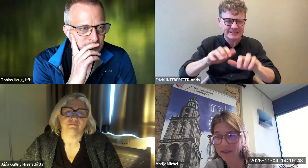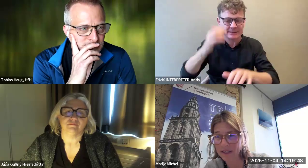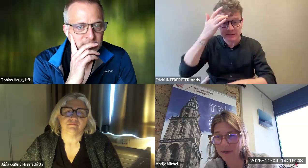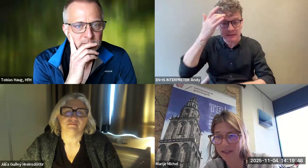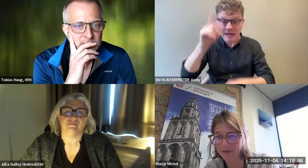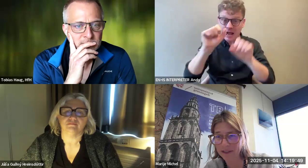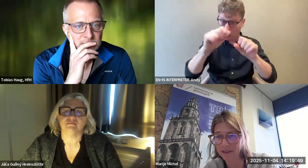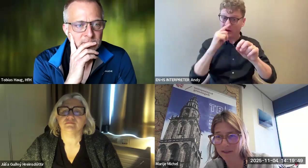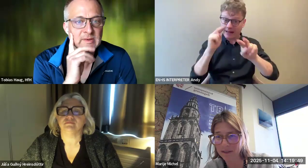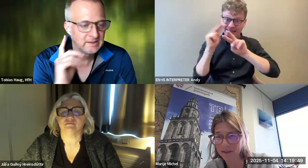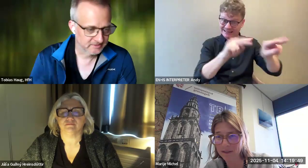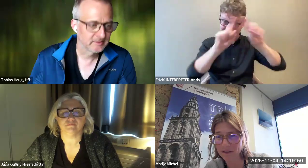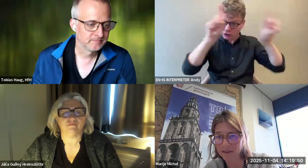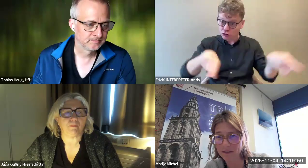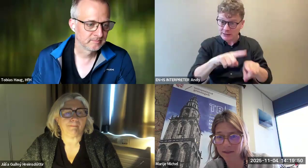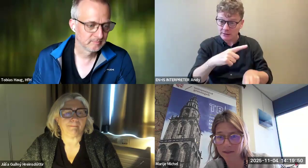Can you still see my screen?